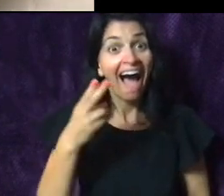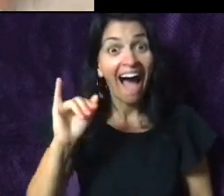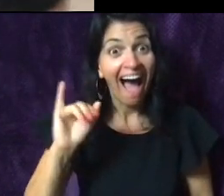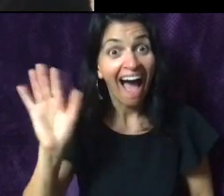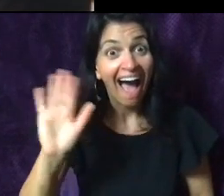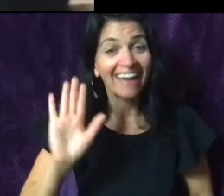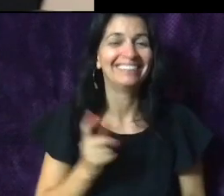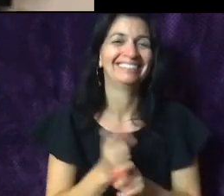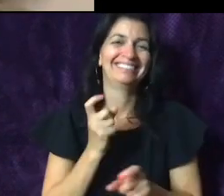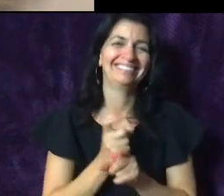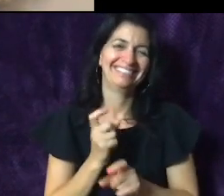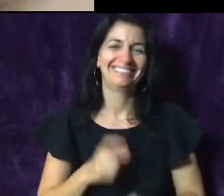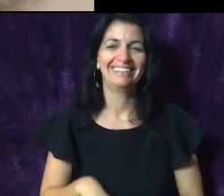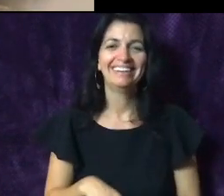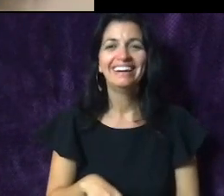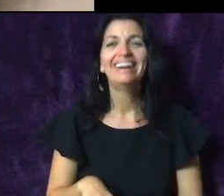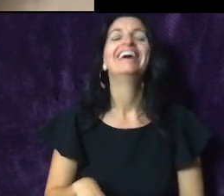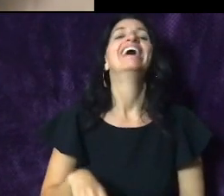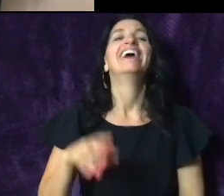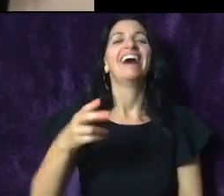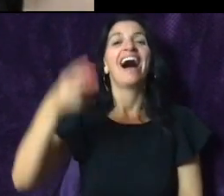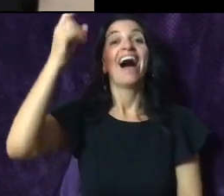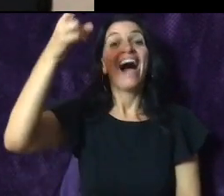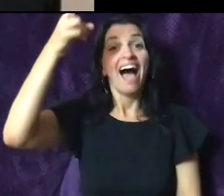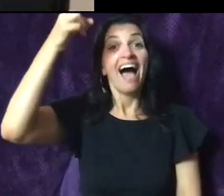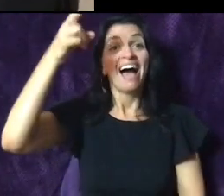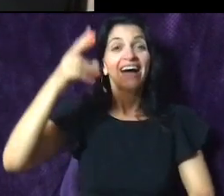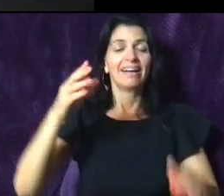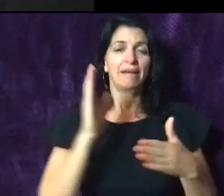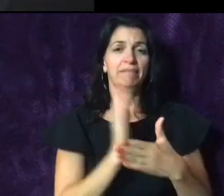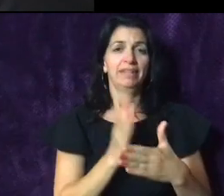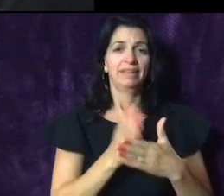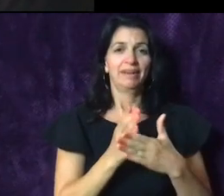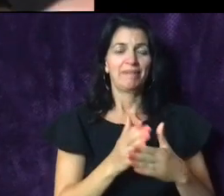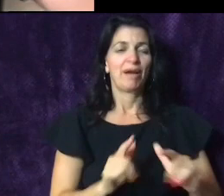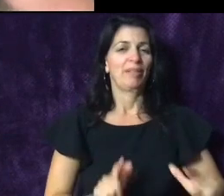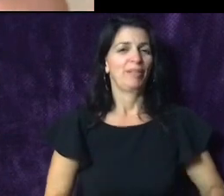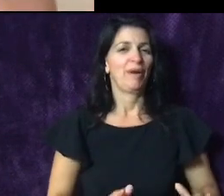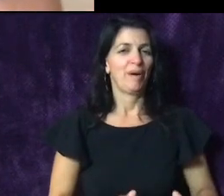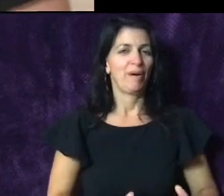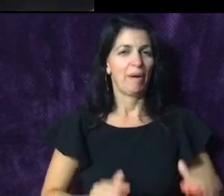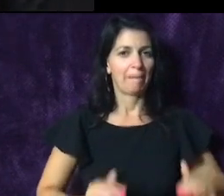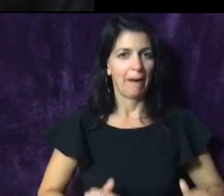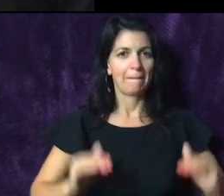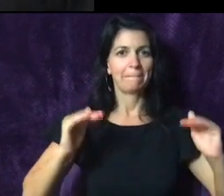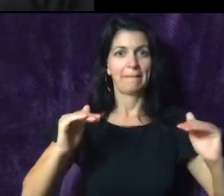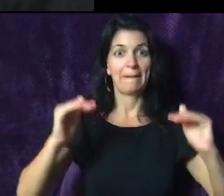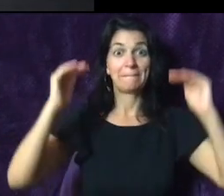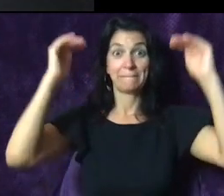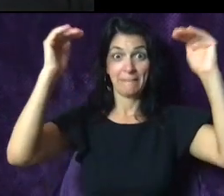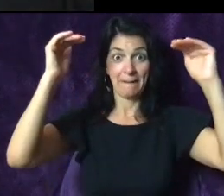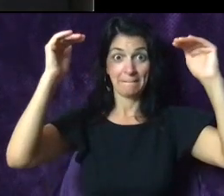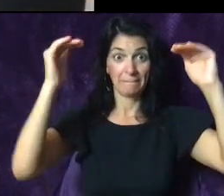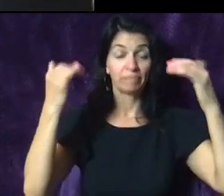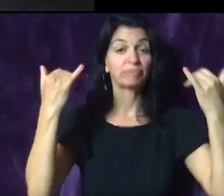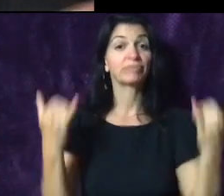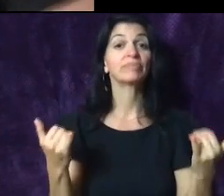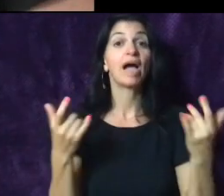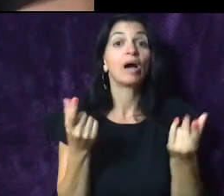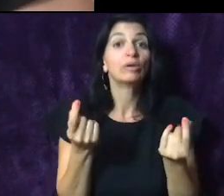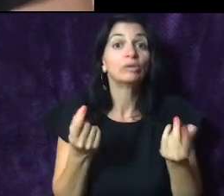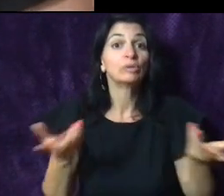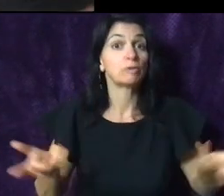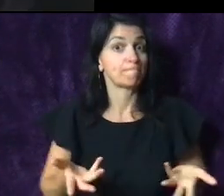There we go, low, medium, high. Just like low, medium, and high. And what we're going to do is we're